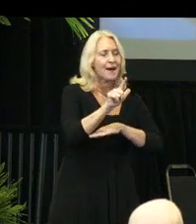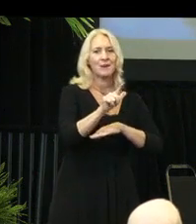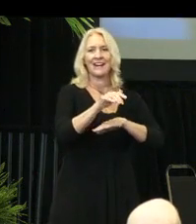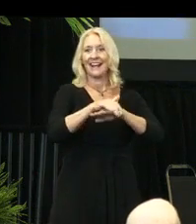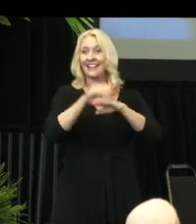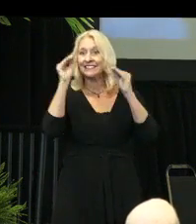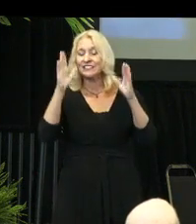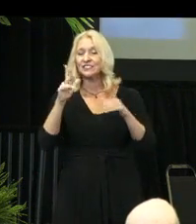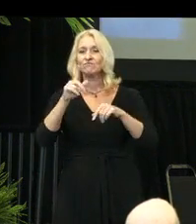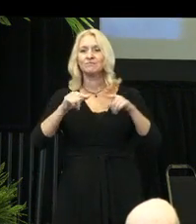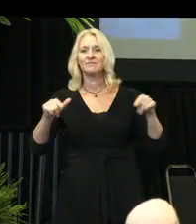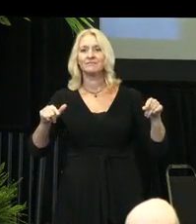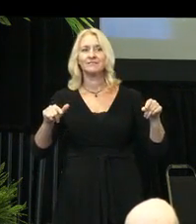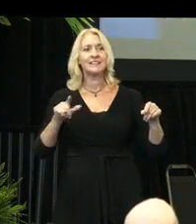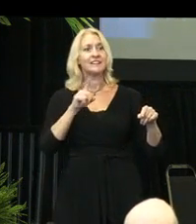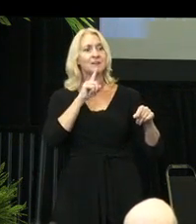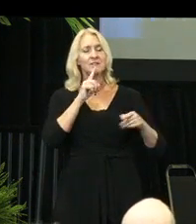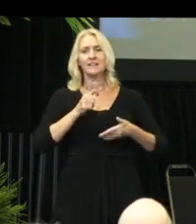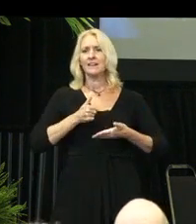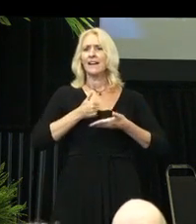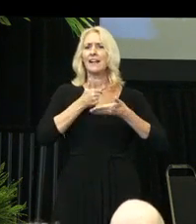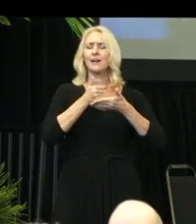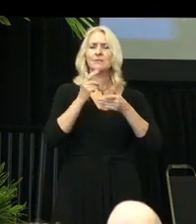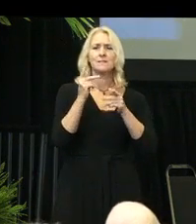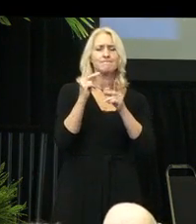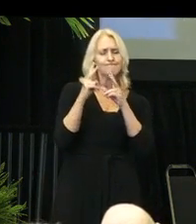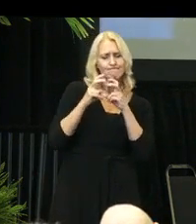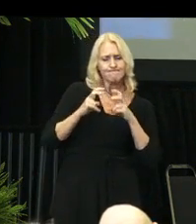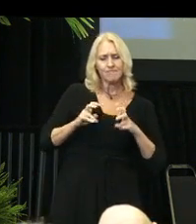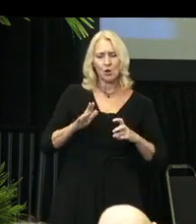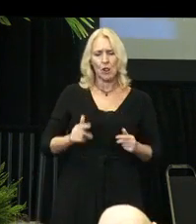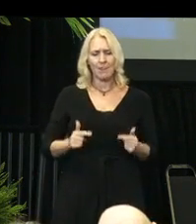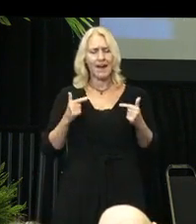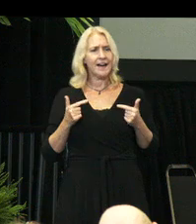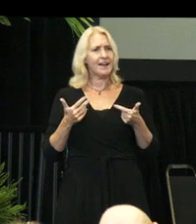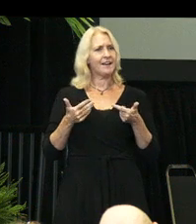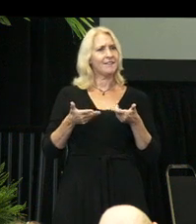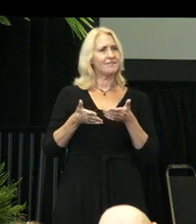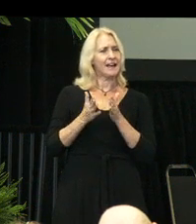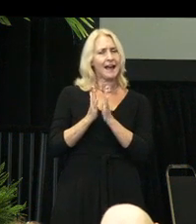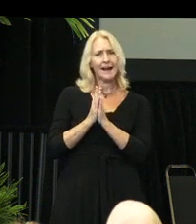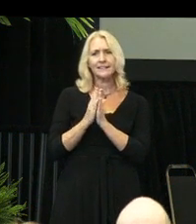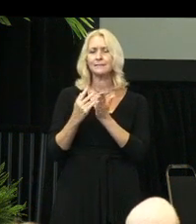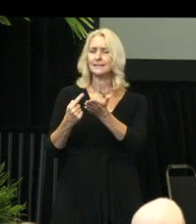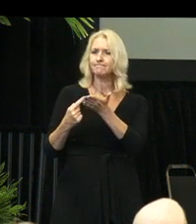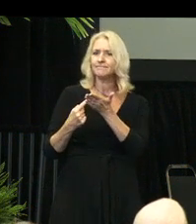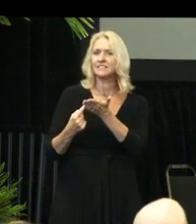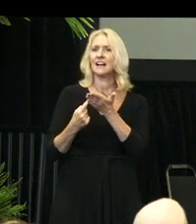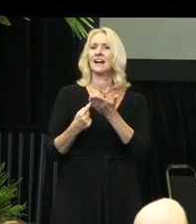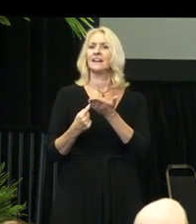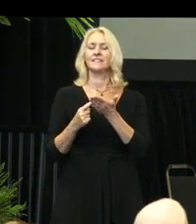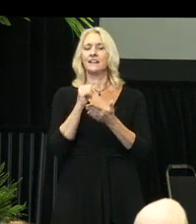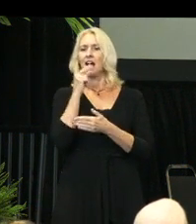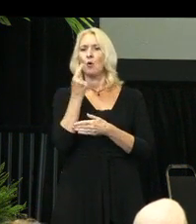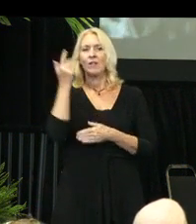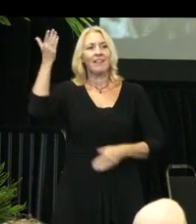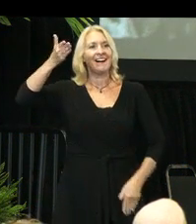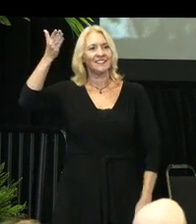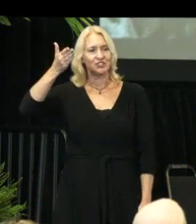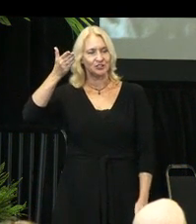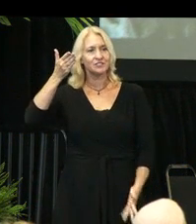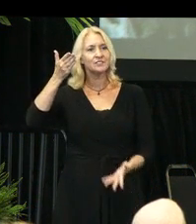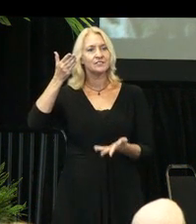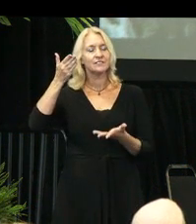They really draw out of you, this connects to your life, let's talk about this, let's have a two-way discussion instead of just like a lecture.